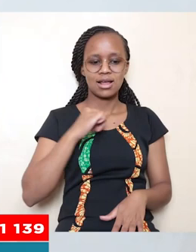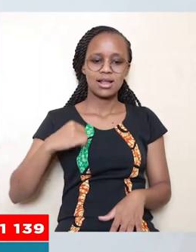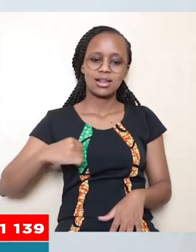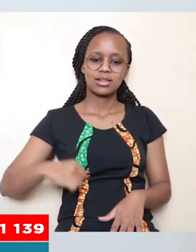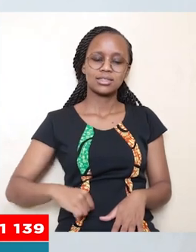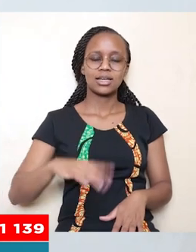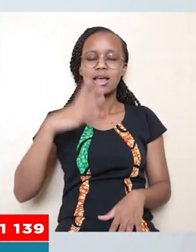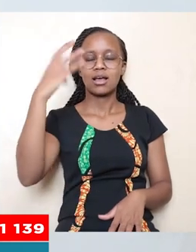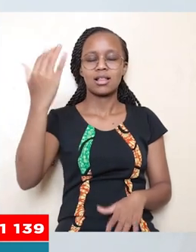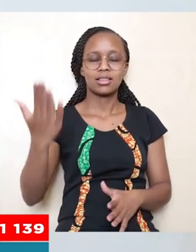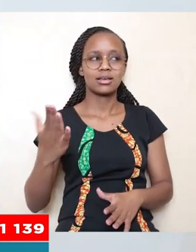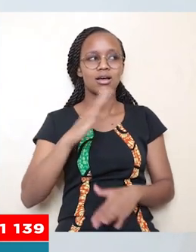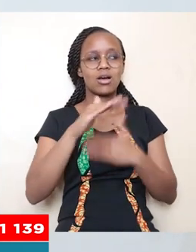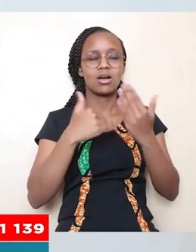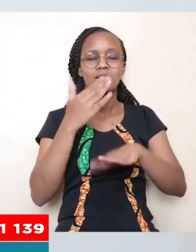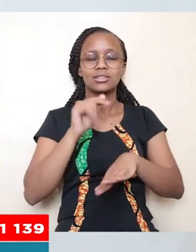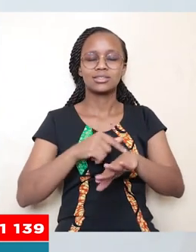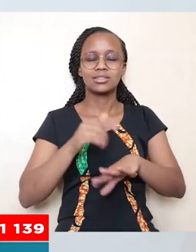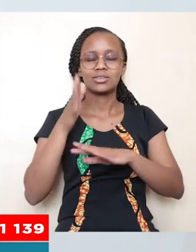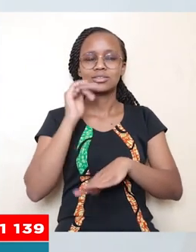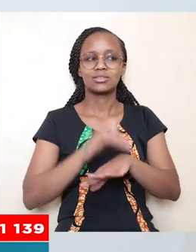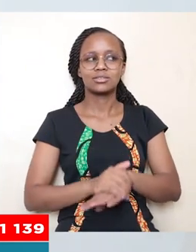God is good all the time.